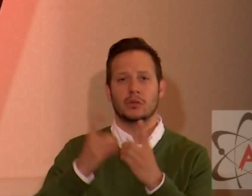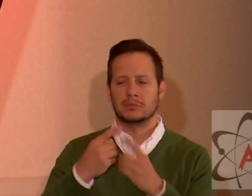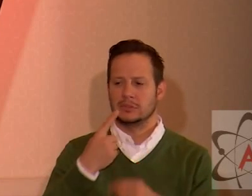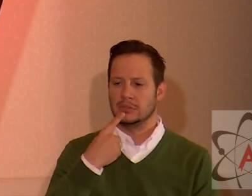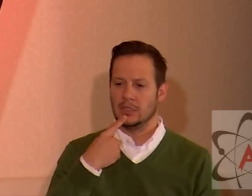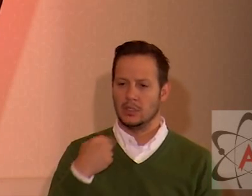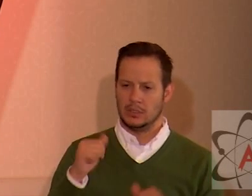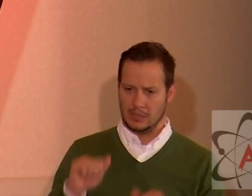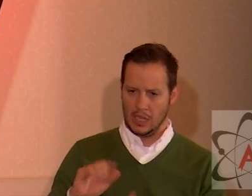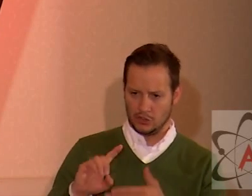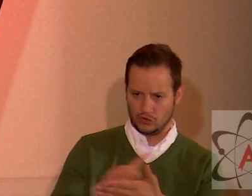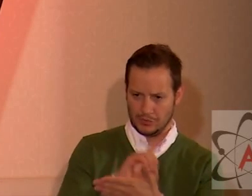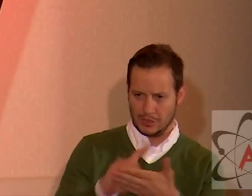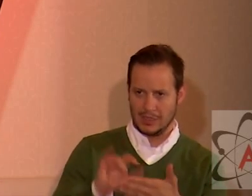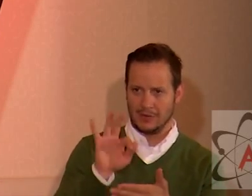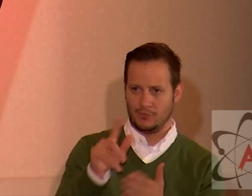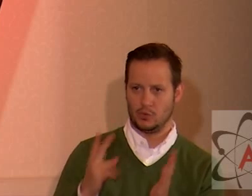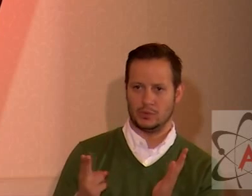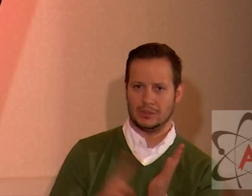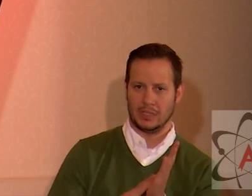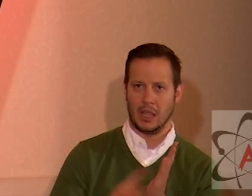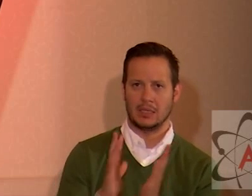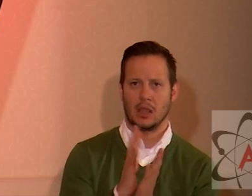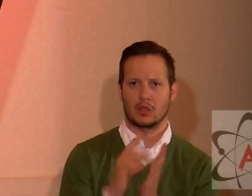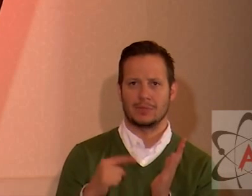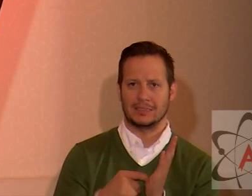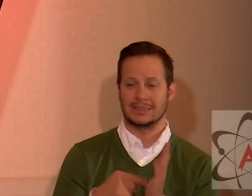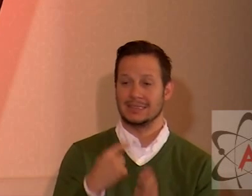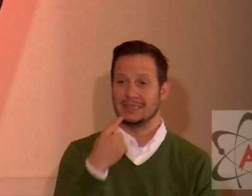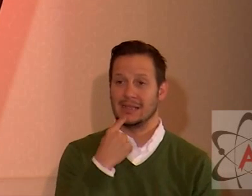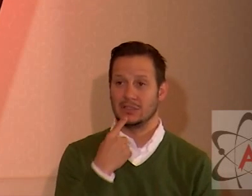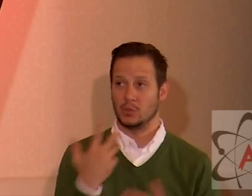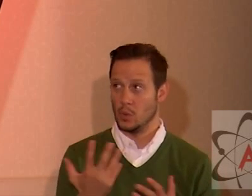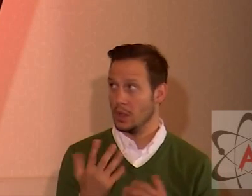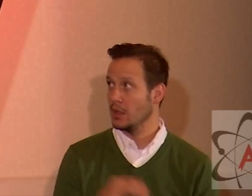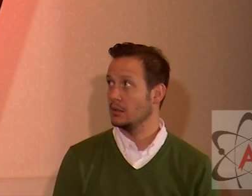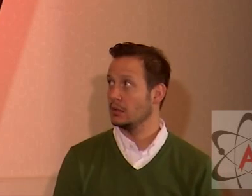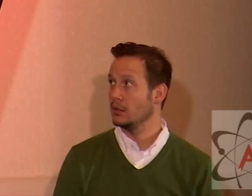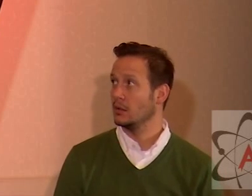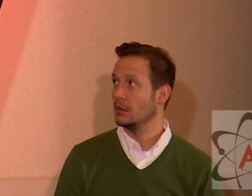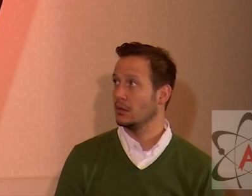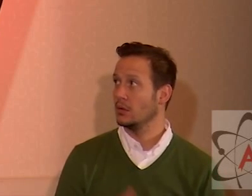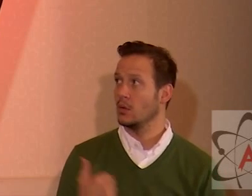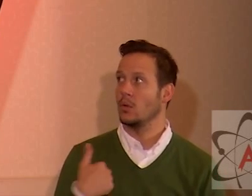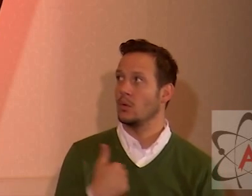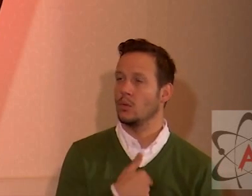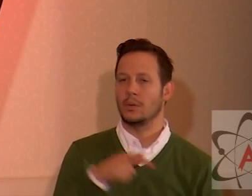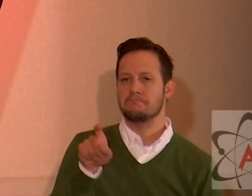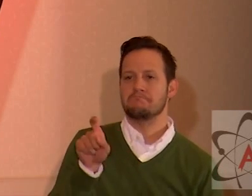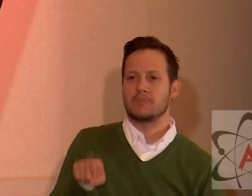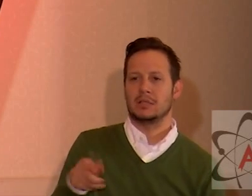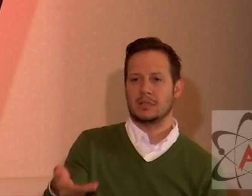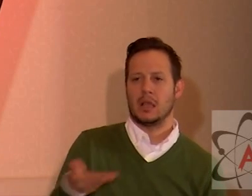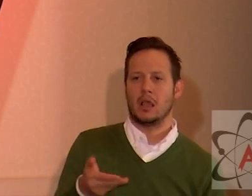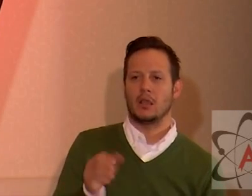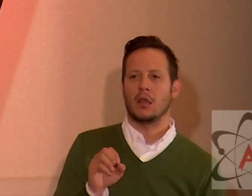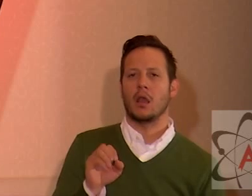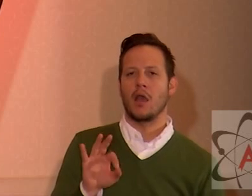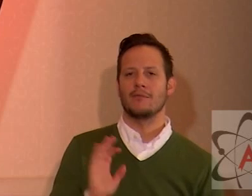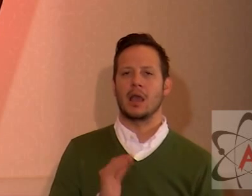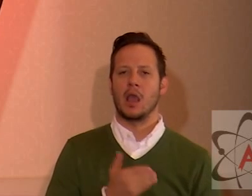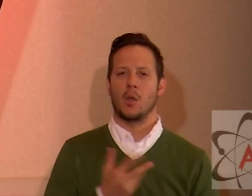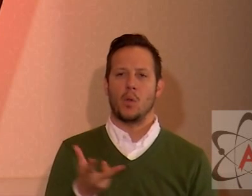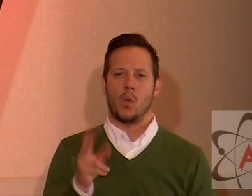you can discriminate if you sign a document that basically says this, we must hire of our own